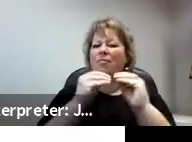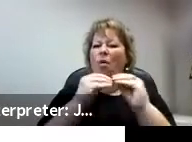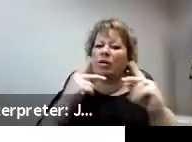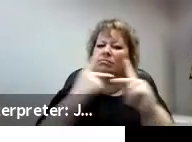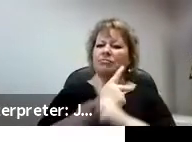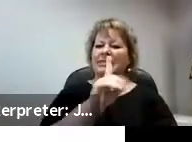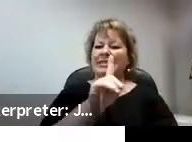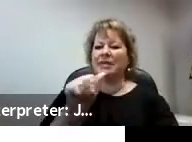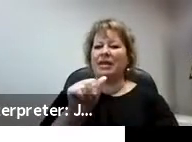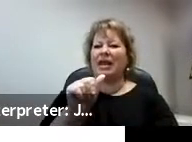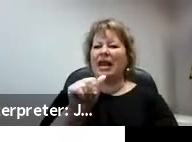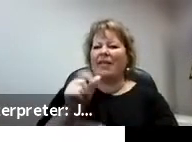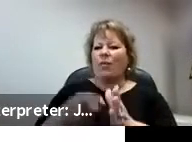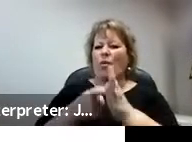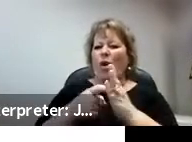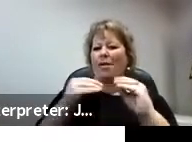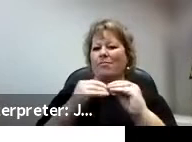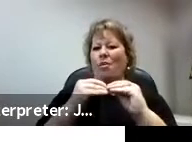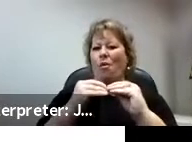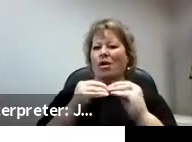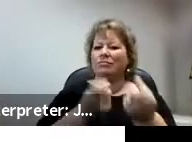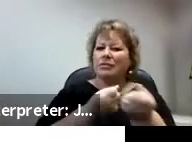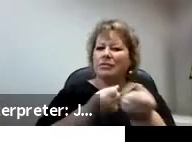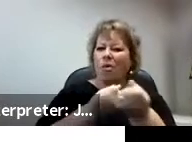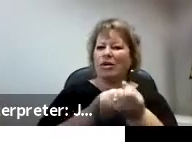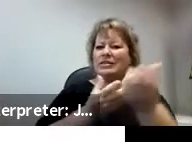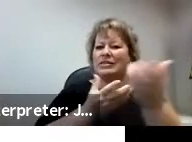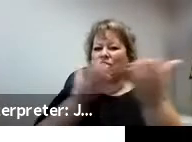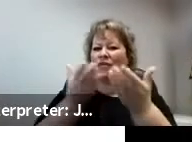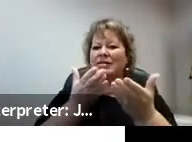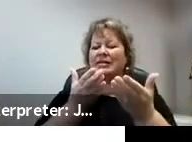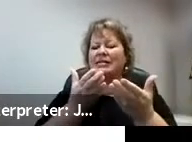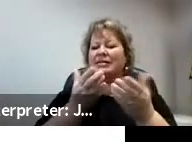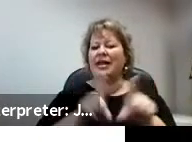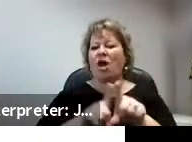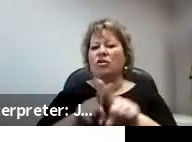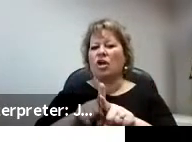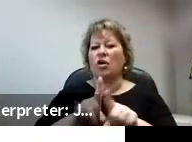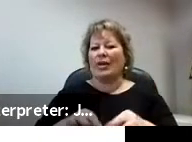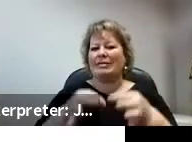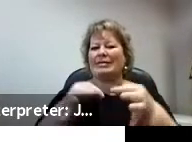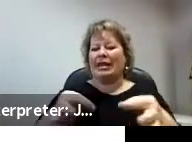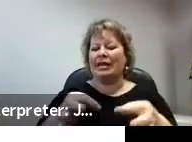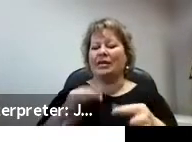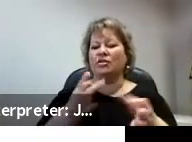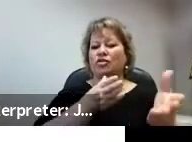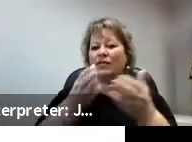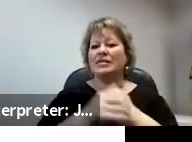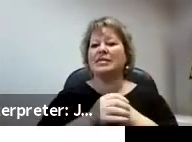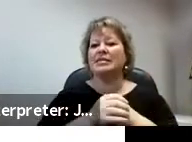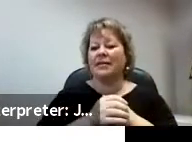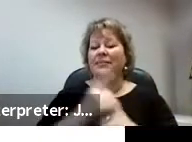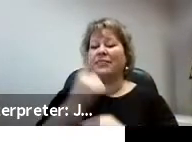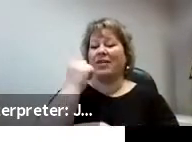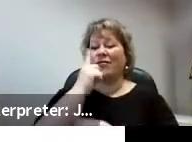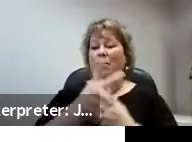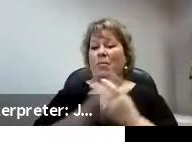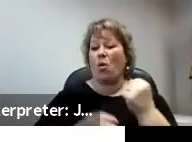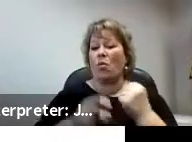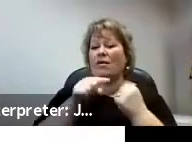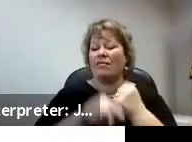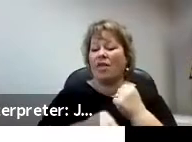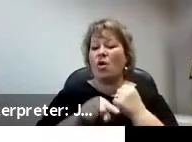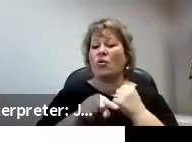additional supports and services, including extended services. Through both career employment services and supported employment